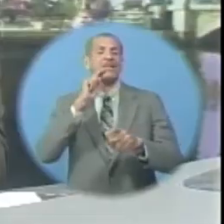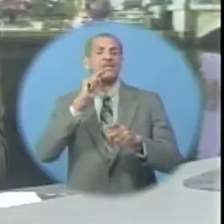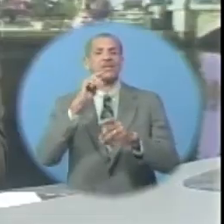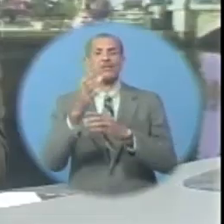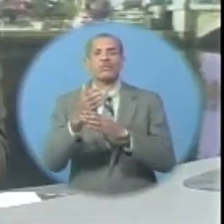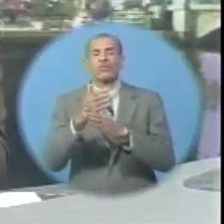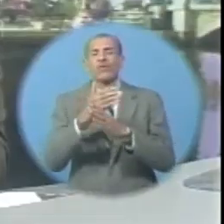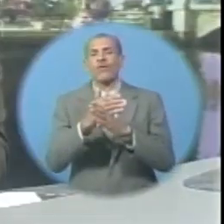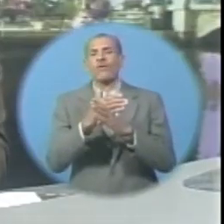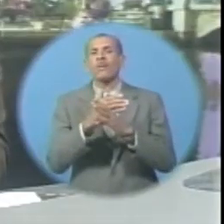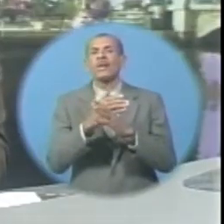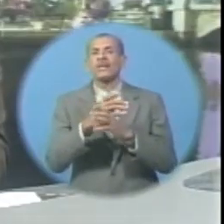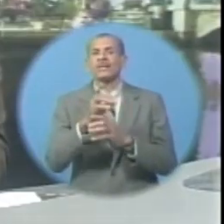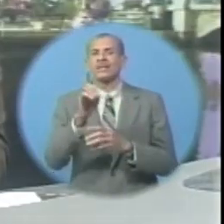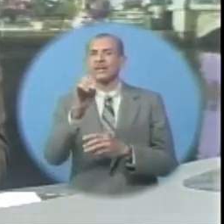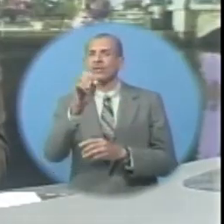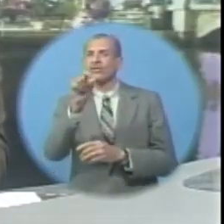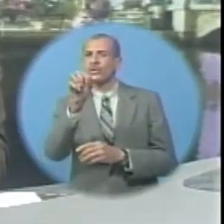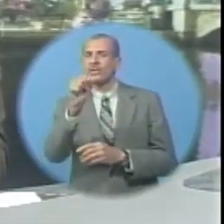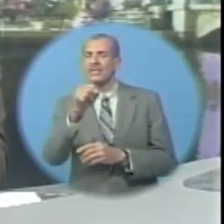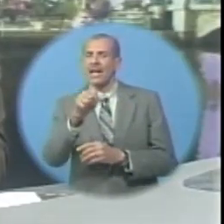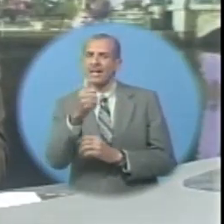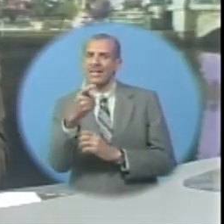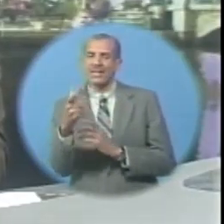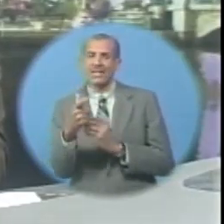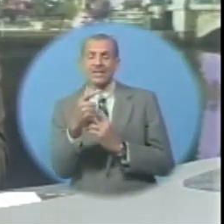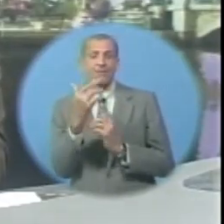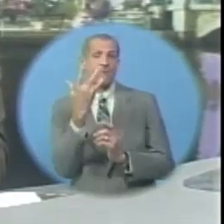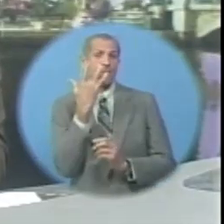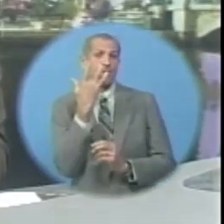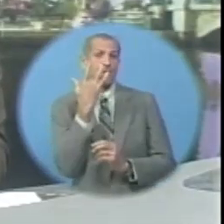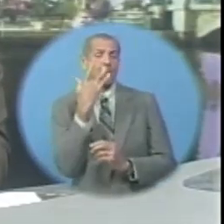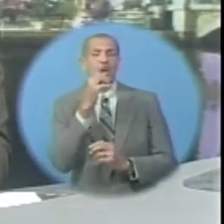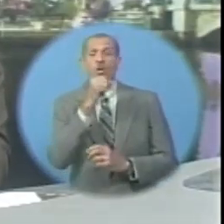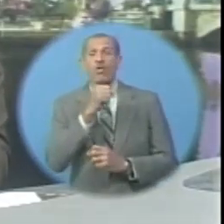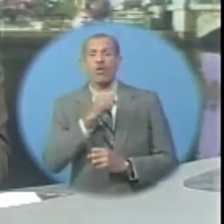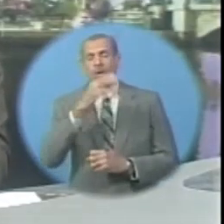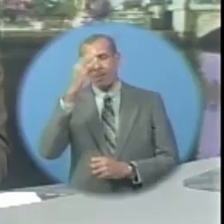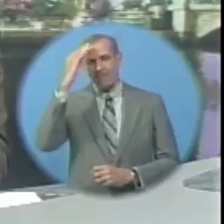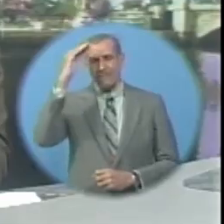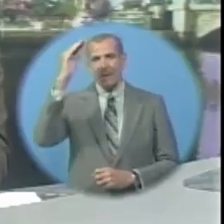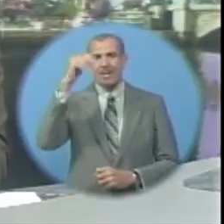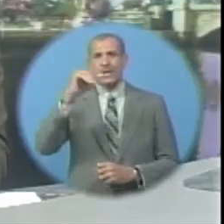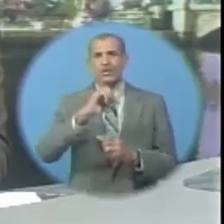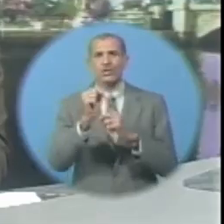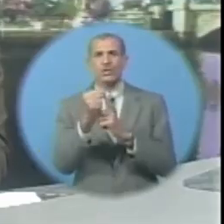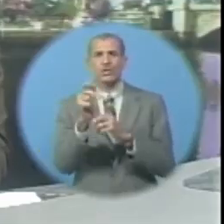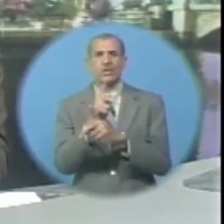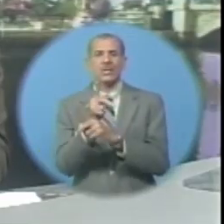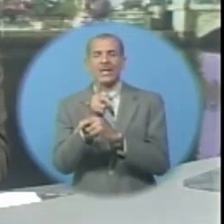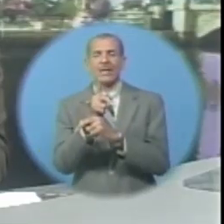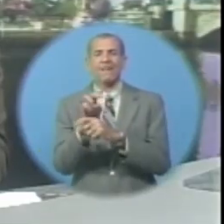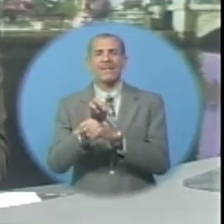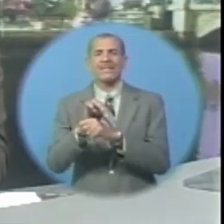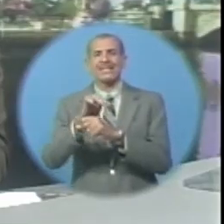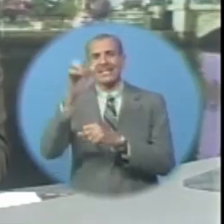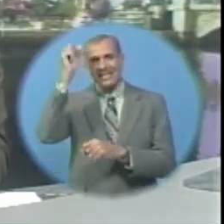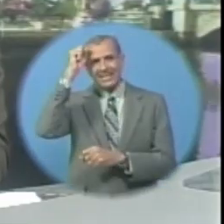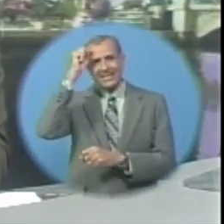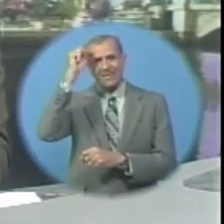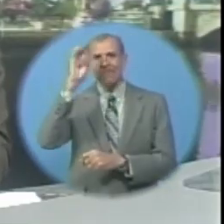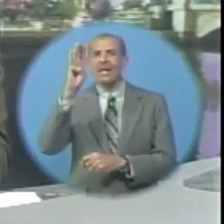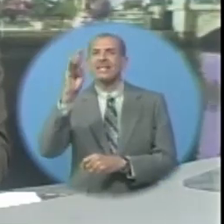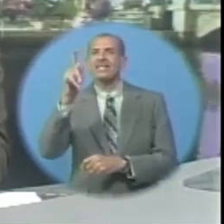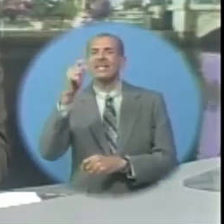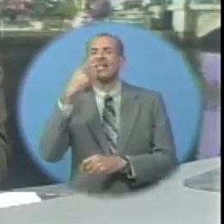enhancement drugs and other products which are now being favored by older men, Social Care Minister Steve Blackett says this key